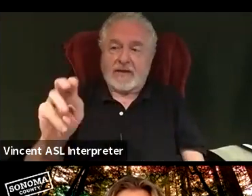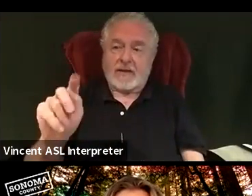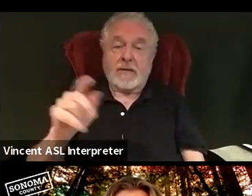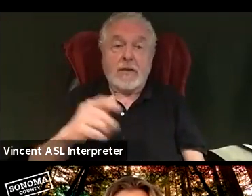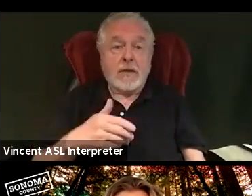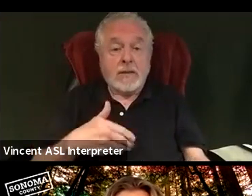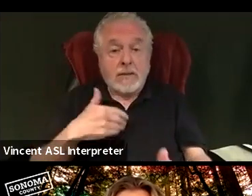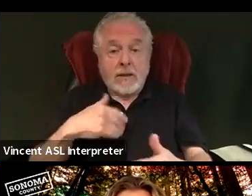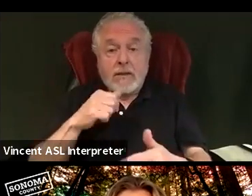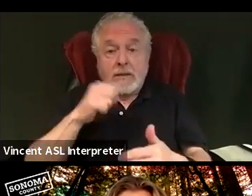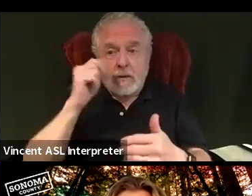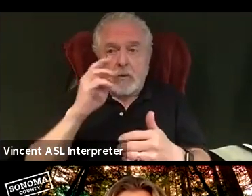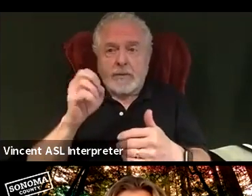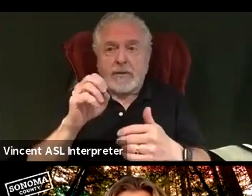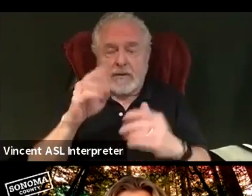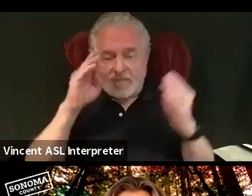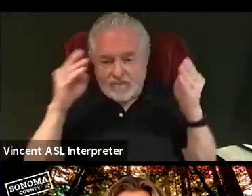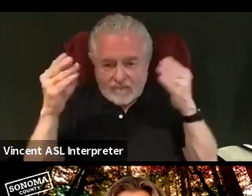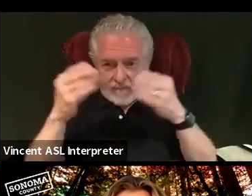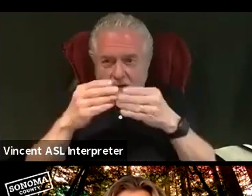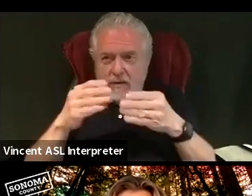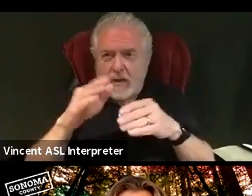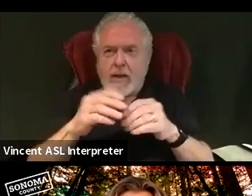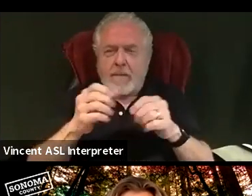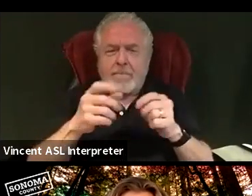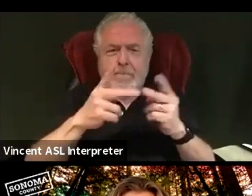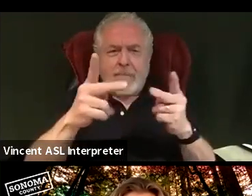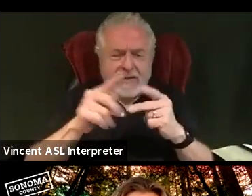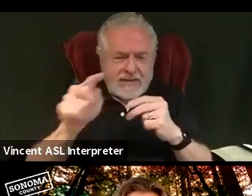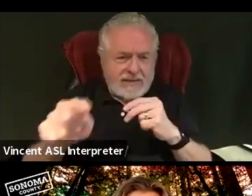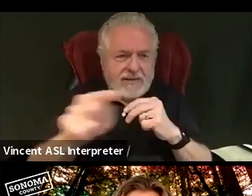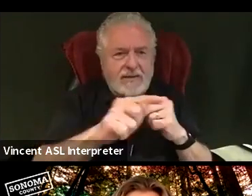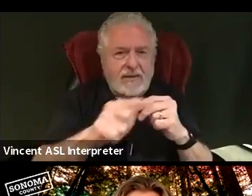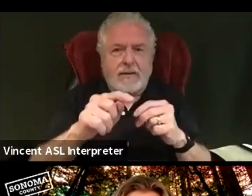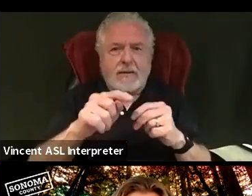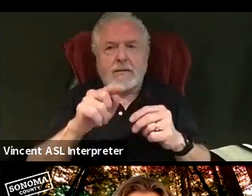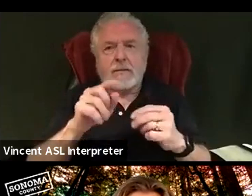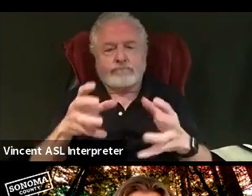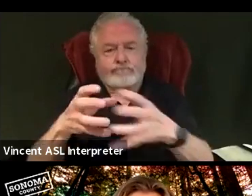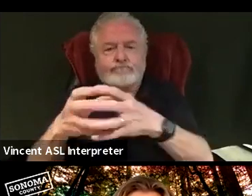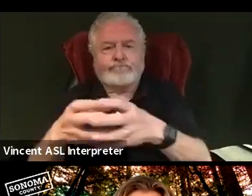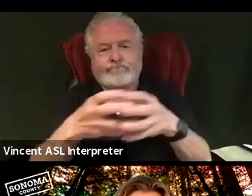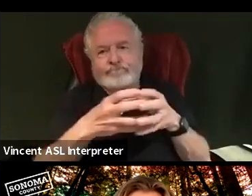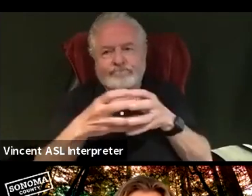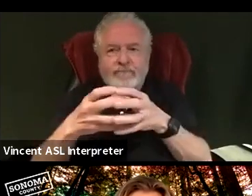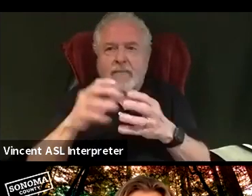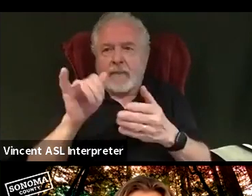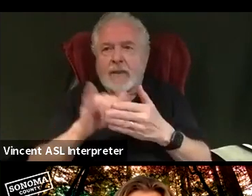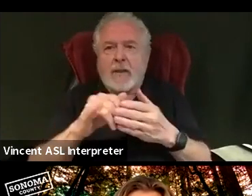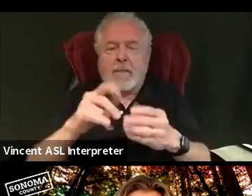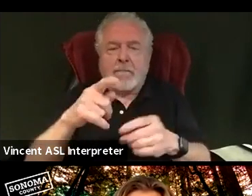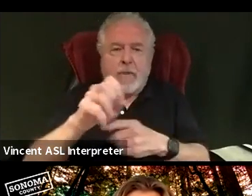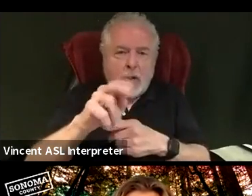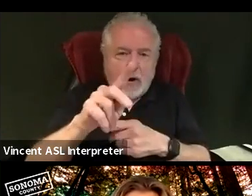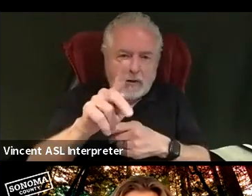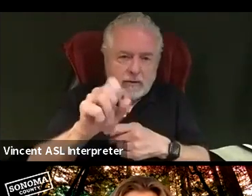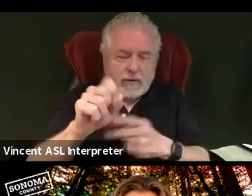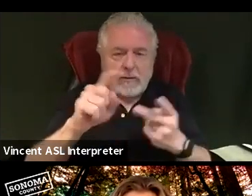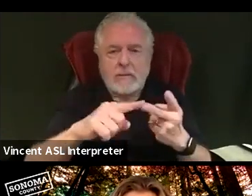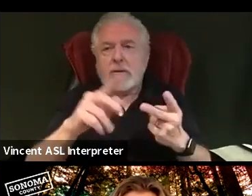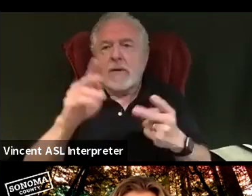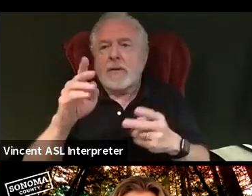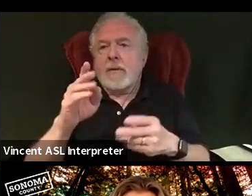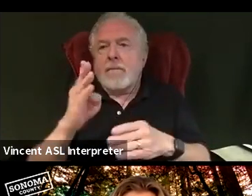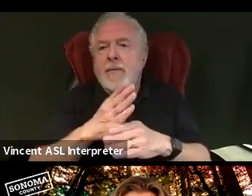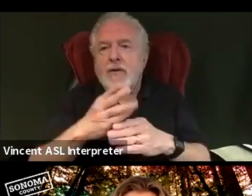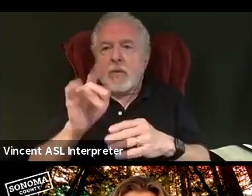adults events, we're going to be focusing on places that they congregate, whether that's at parks or at